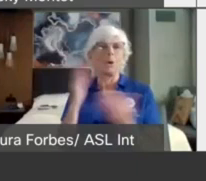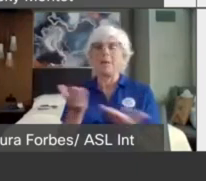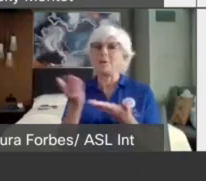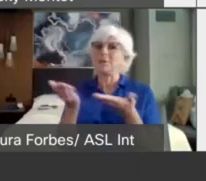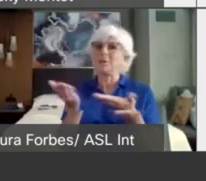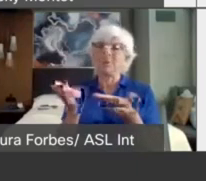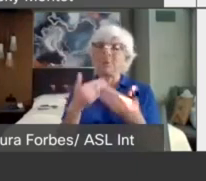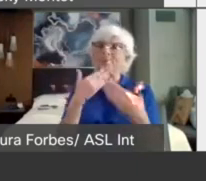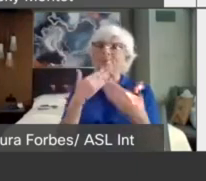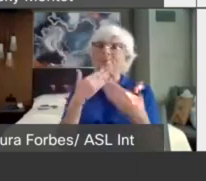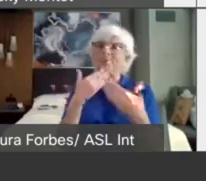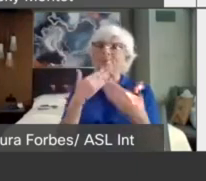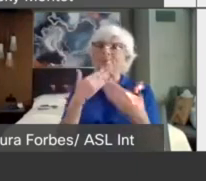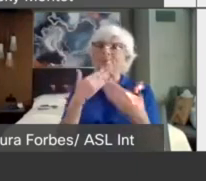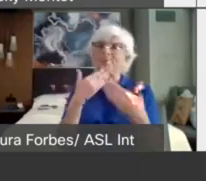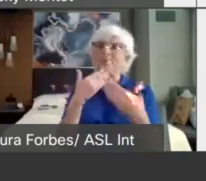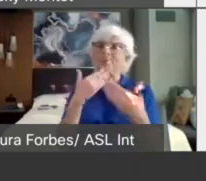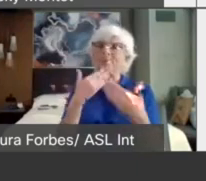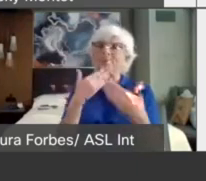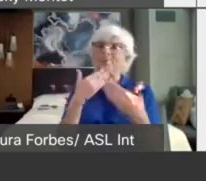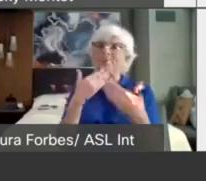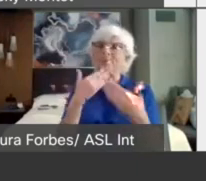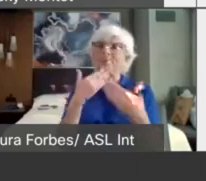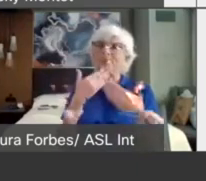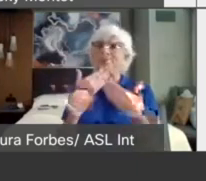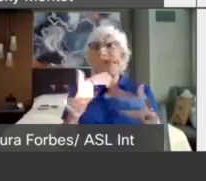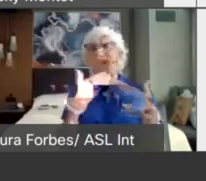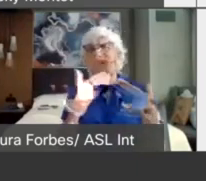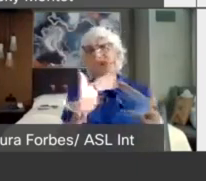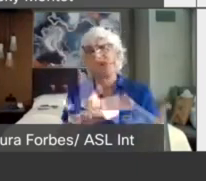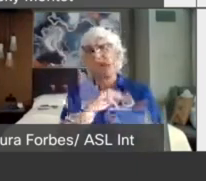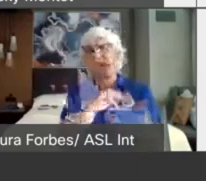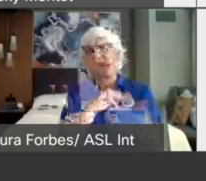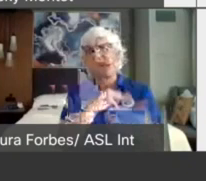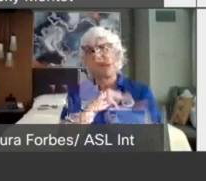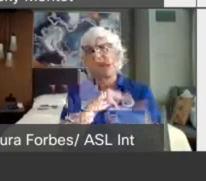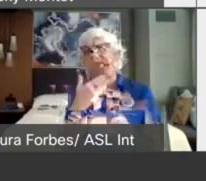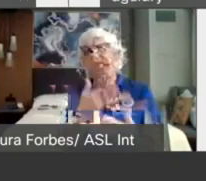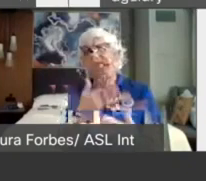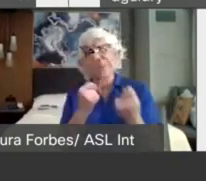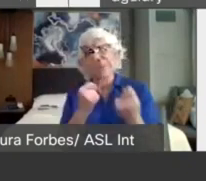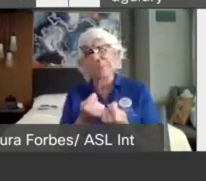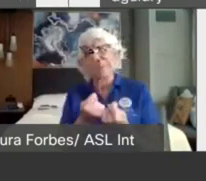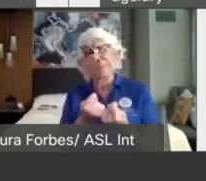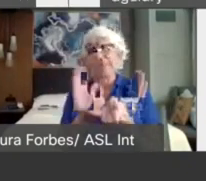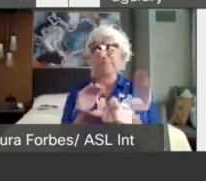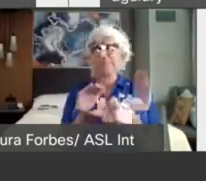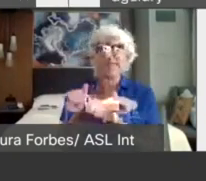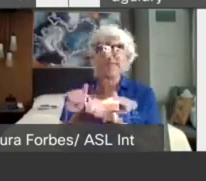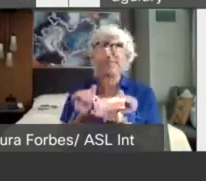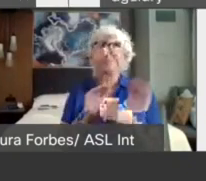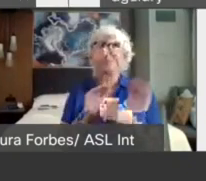safe. Thank you, Madam Mayor. Have a good evening and thank you, team. Bye-bye. Bye-bye. Thank you, Mayor.